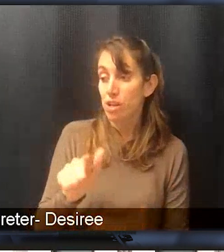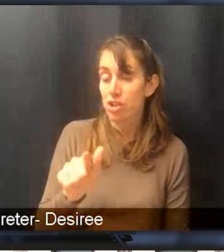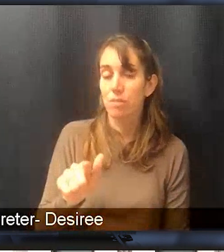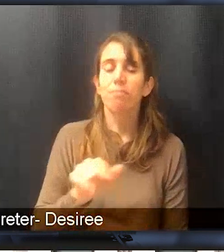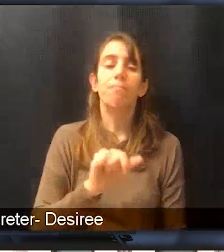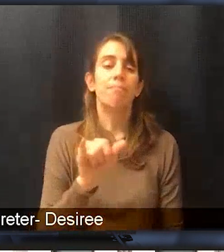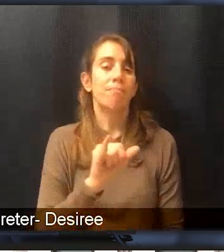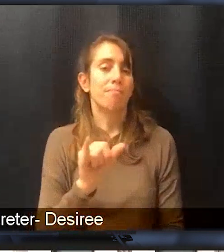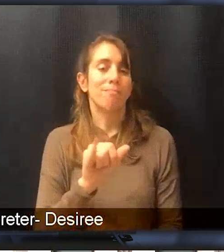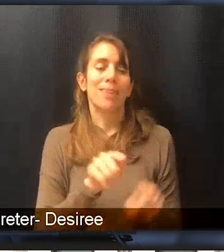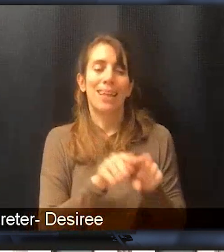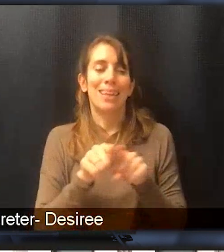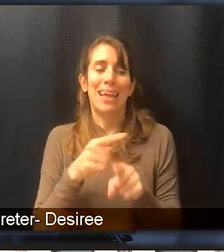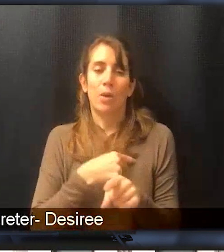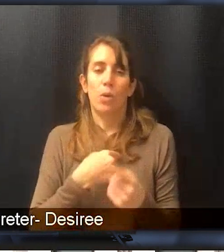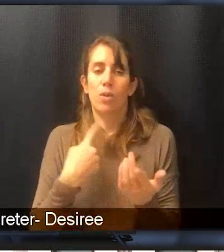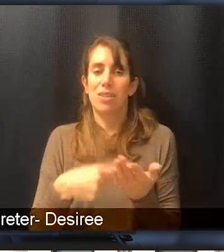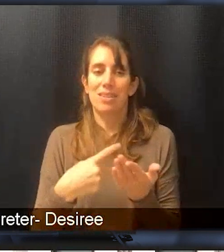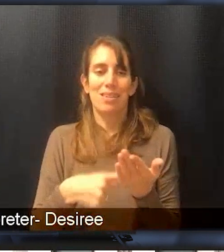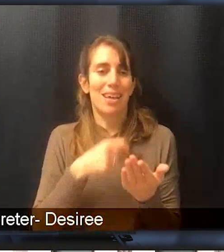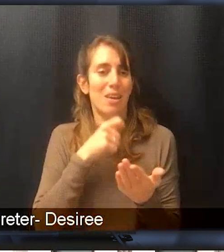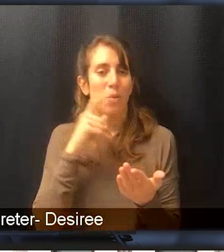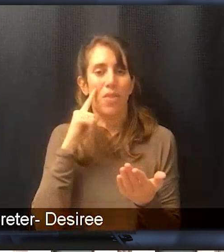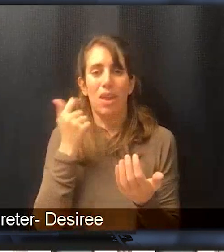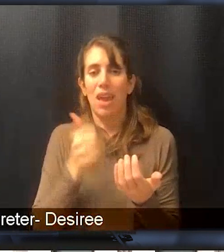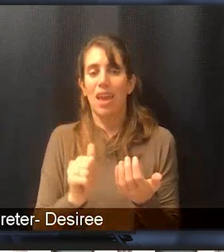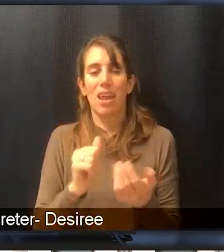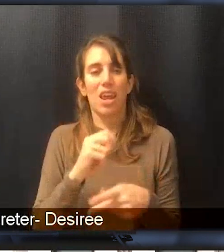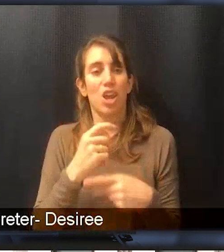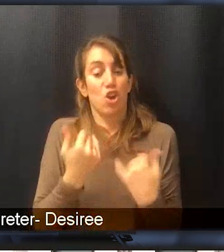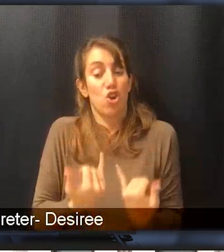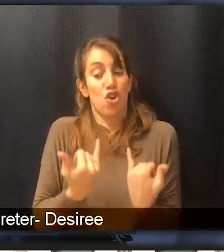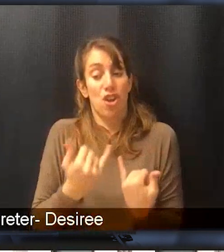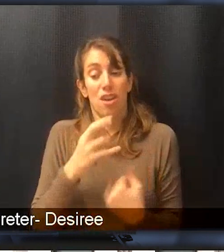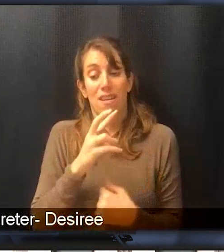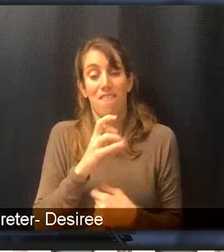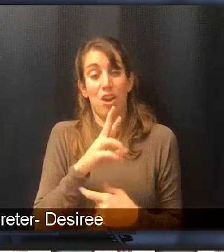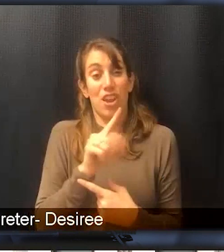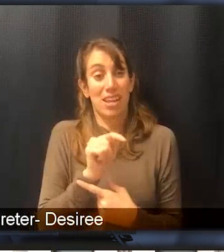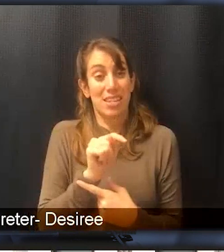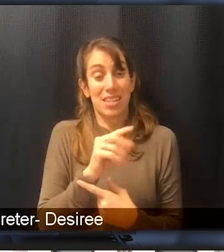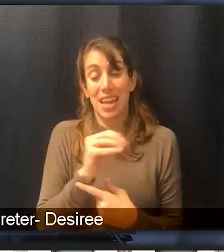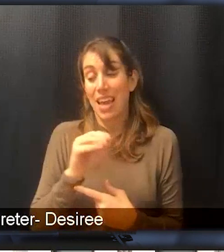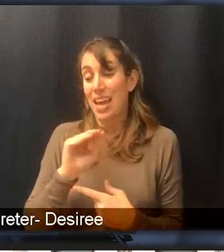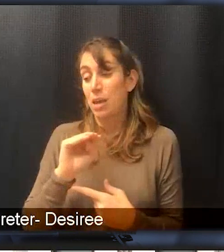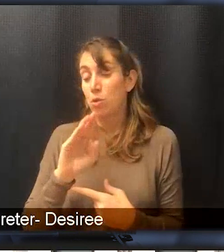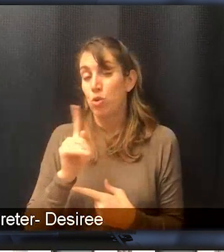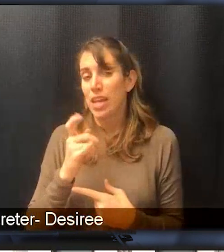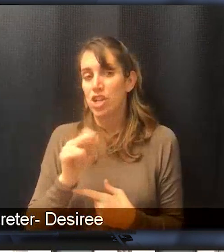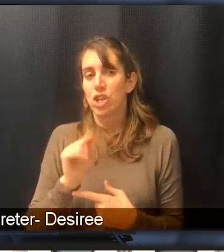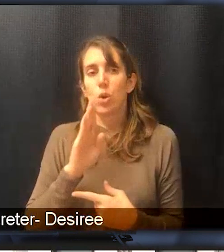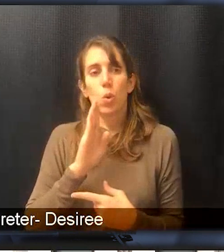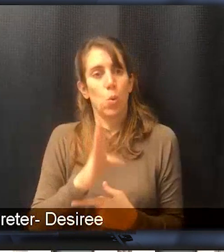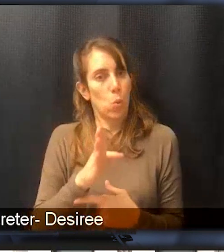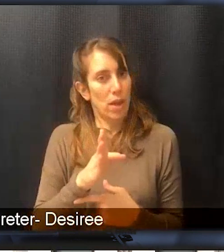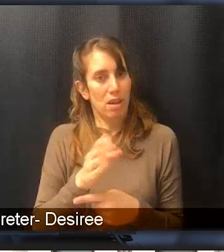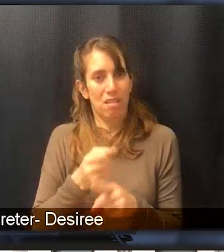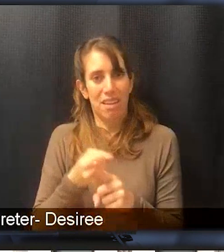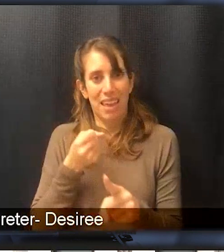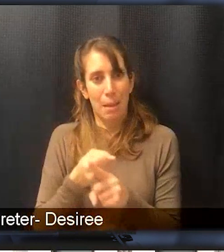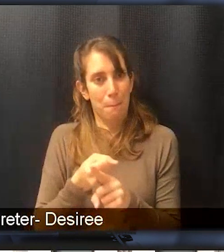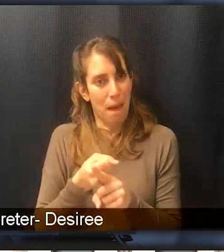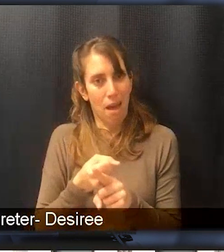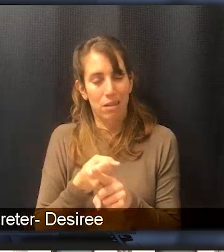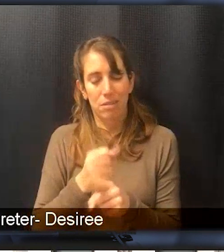do not think that any of the current variants and the mutations in those variants will have an impact on direct acting antivirals because